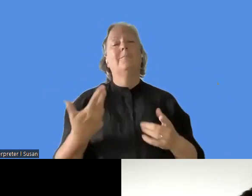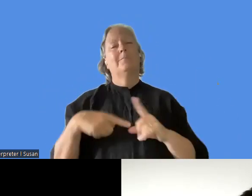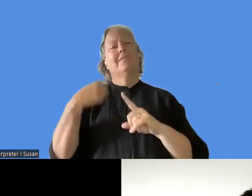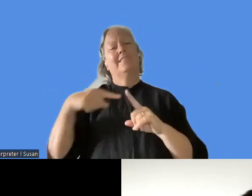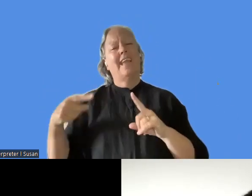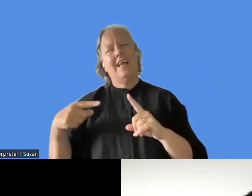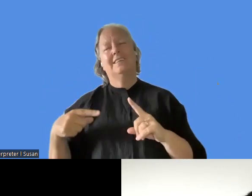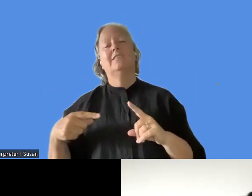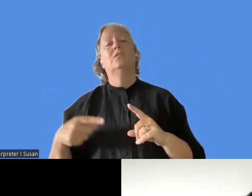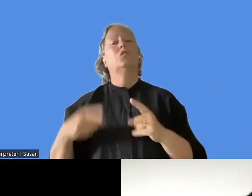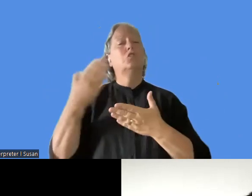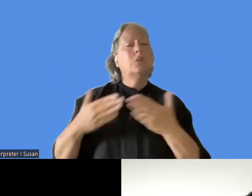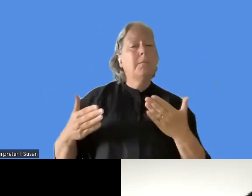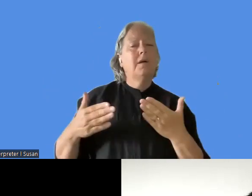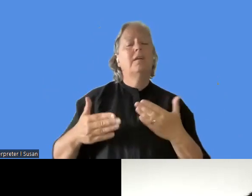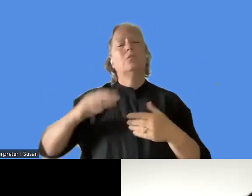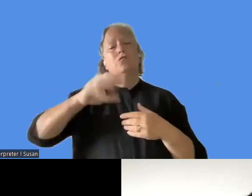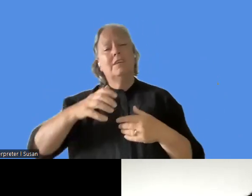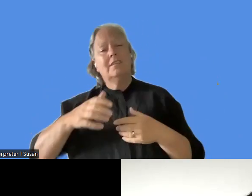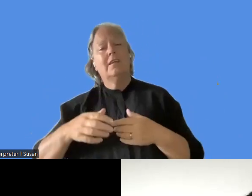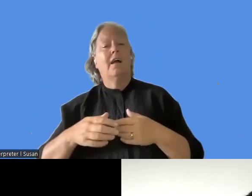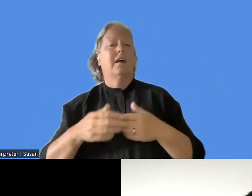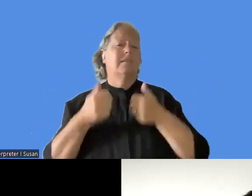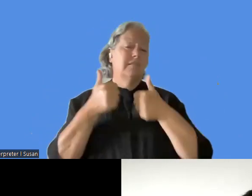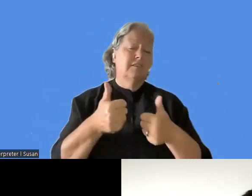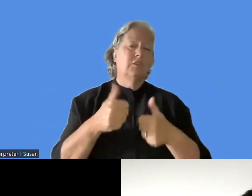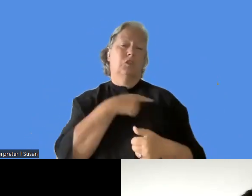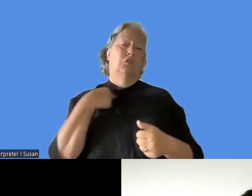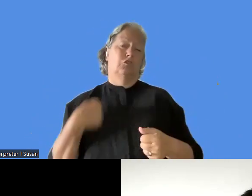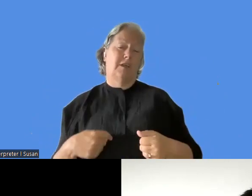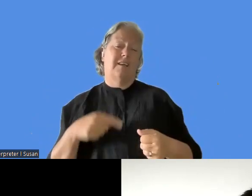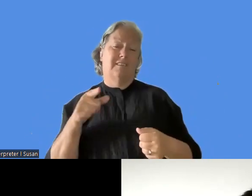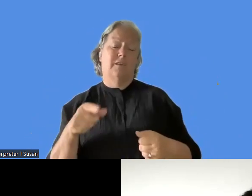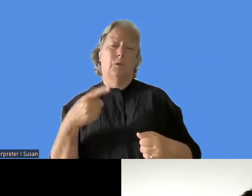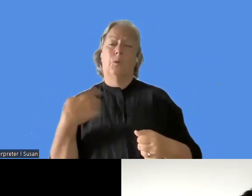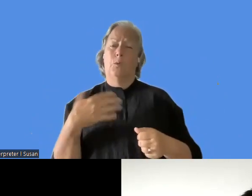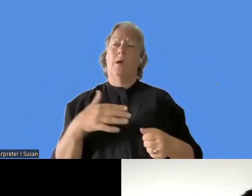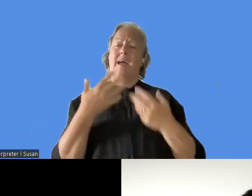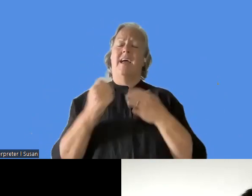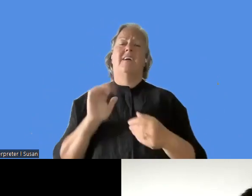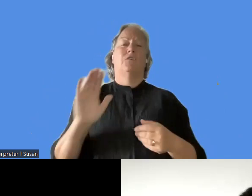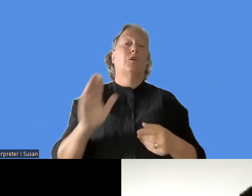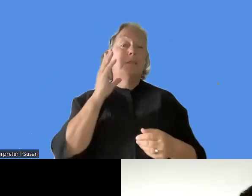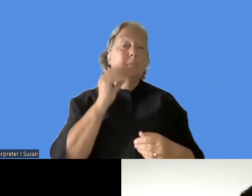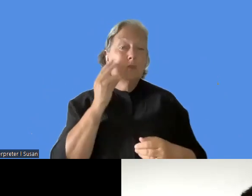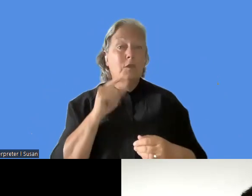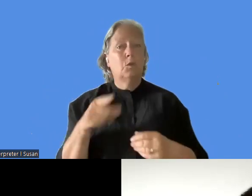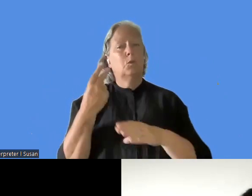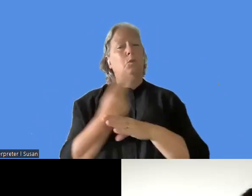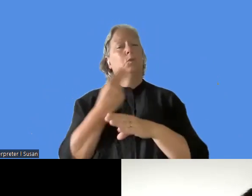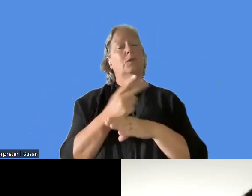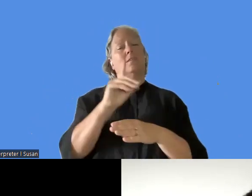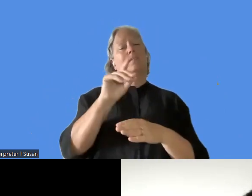diversified. Some countries and regions have gained good experience. China in particular has gained effective experience in using data to promote people